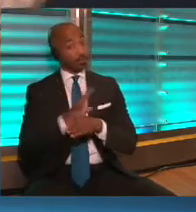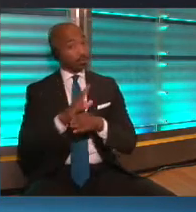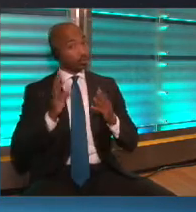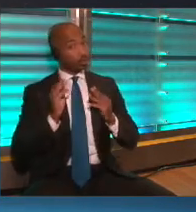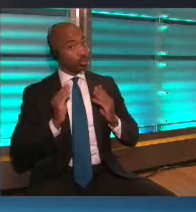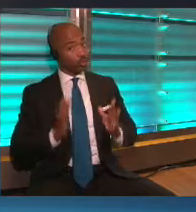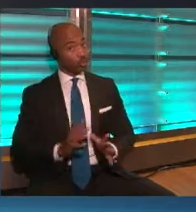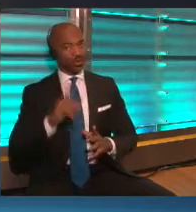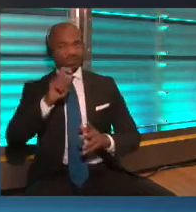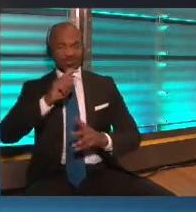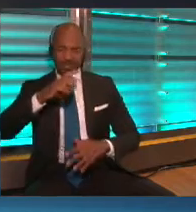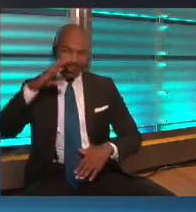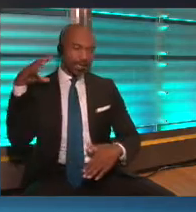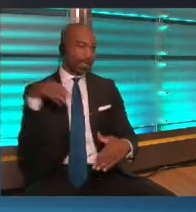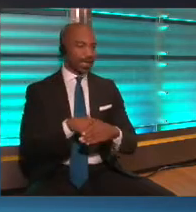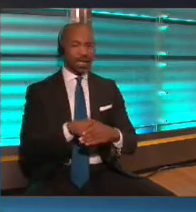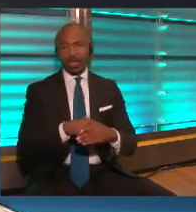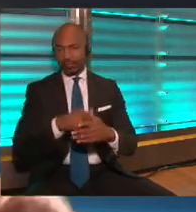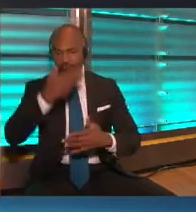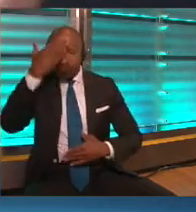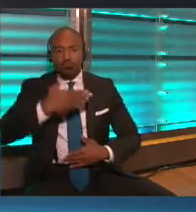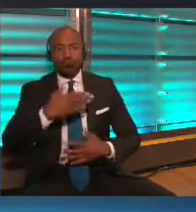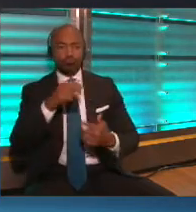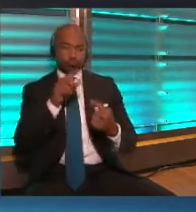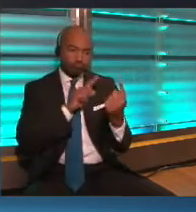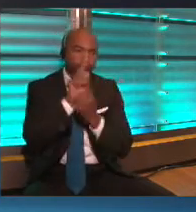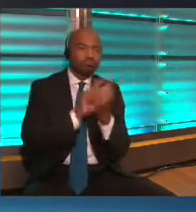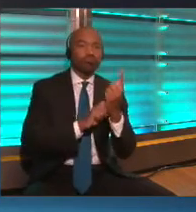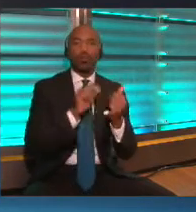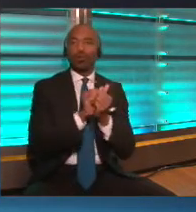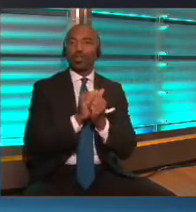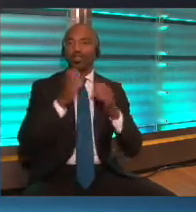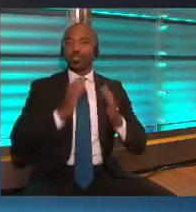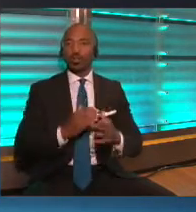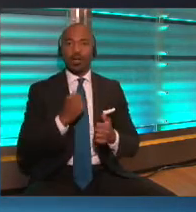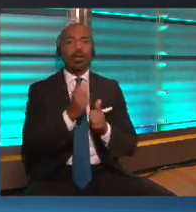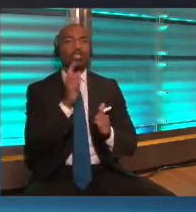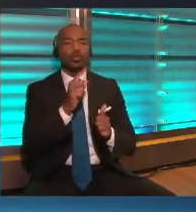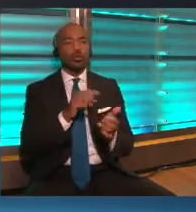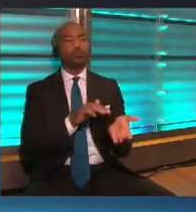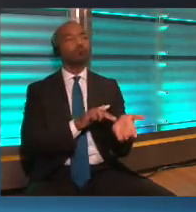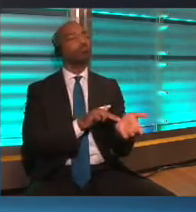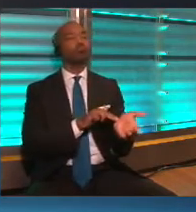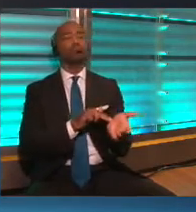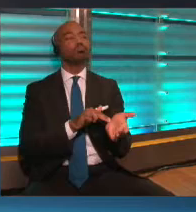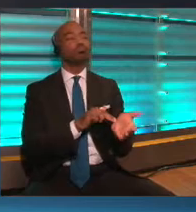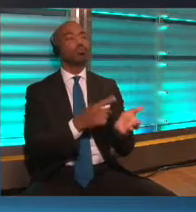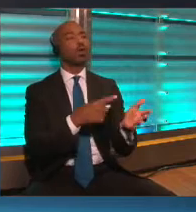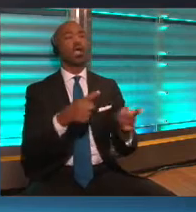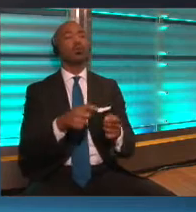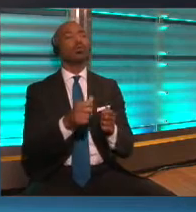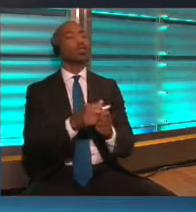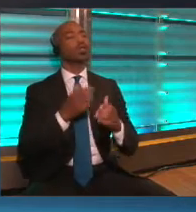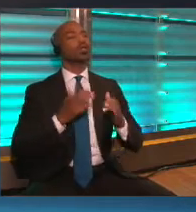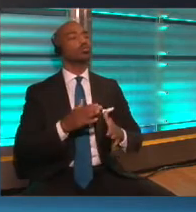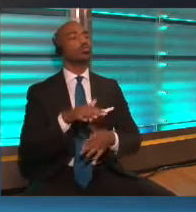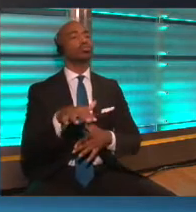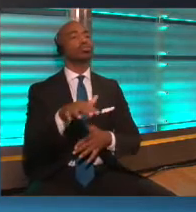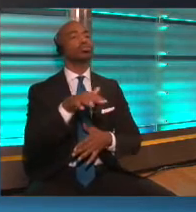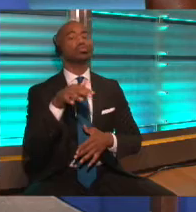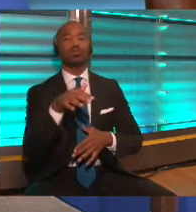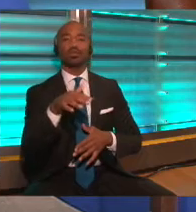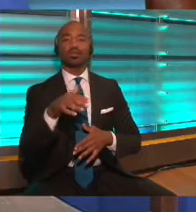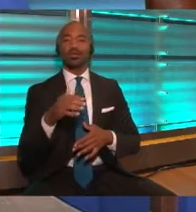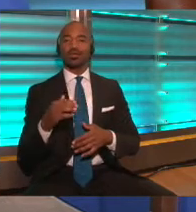be on the ground at your business, on the front lines, and keeping your pulse of what's happening at the ground level. And Katherine and I spend a